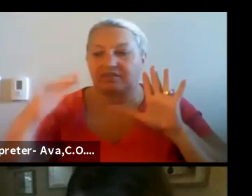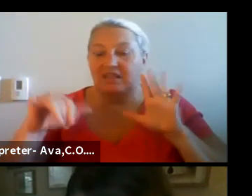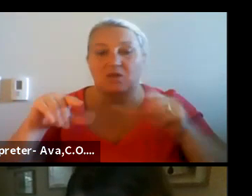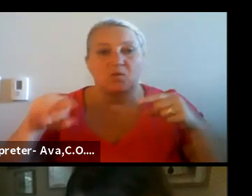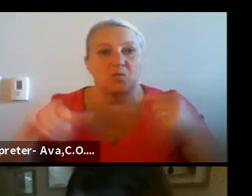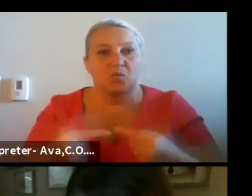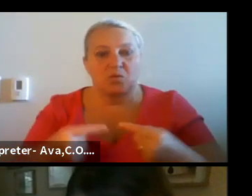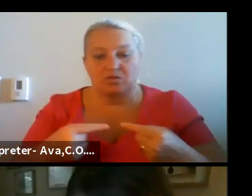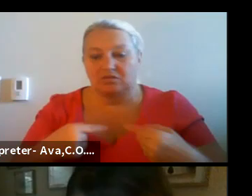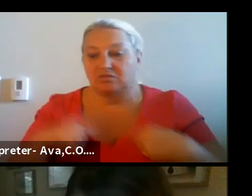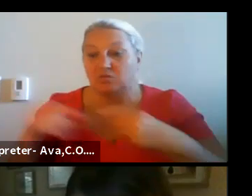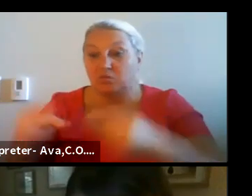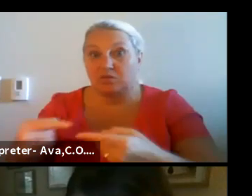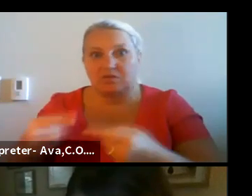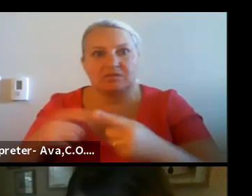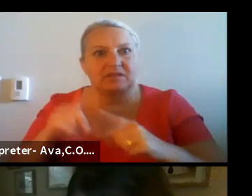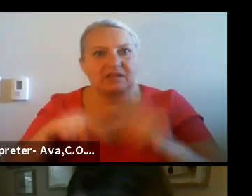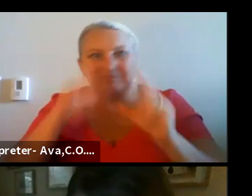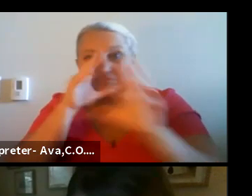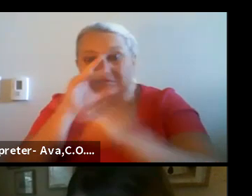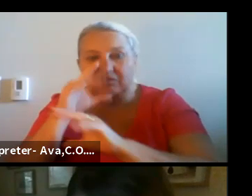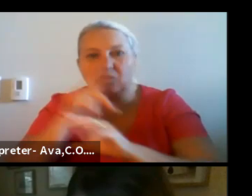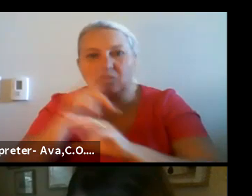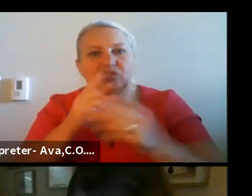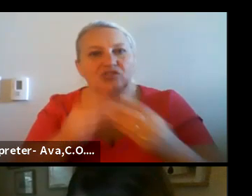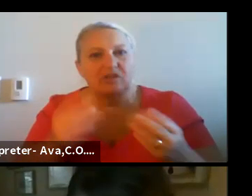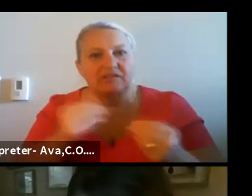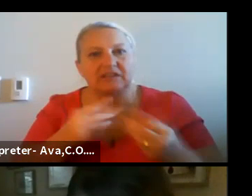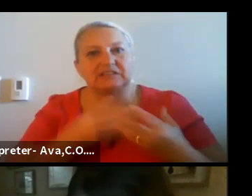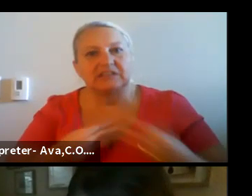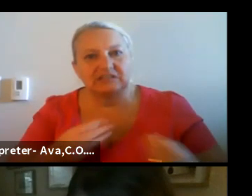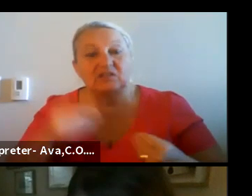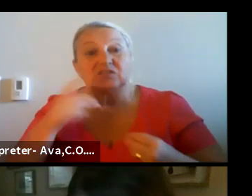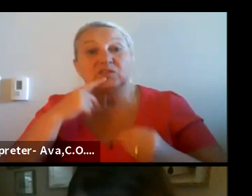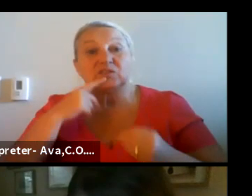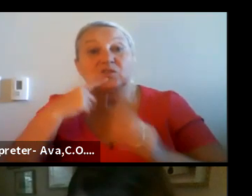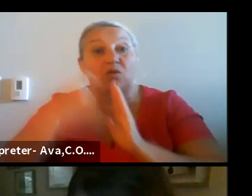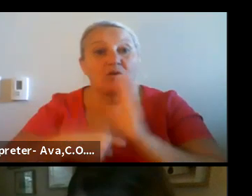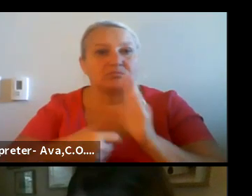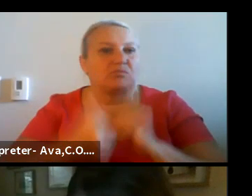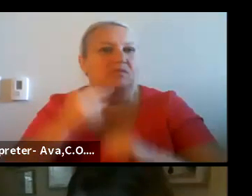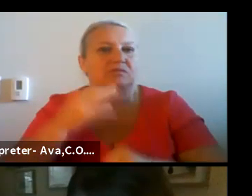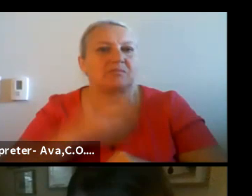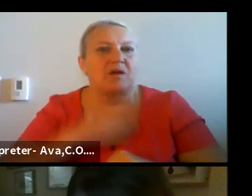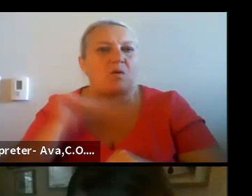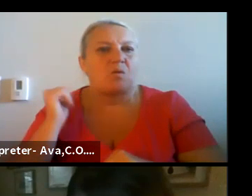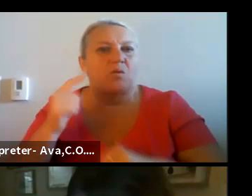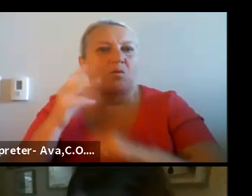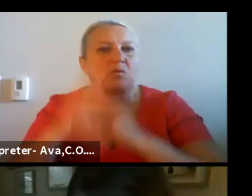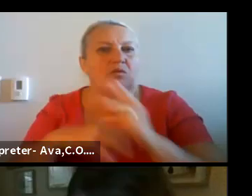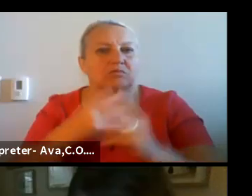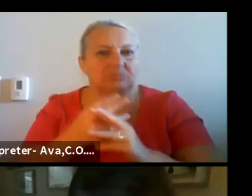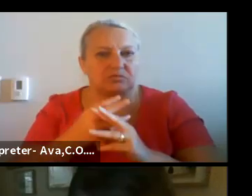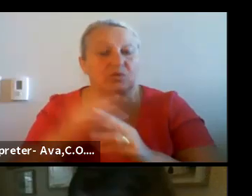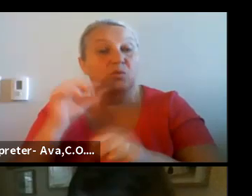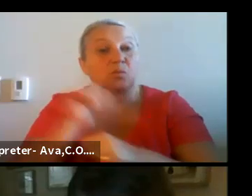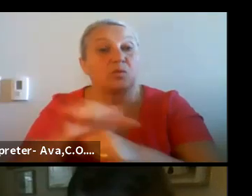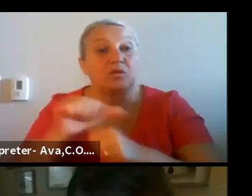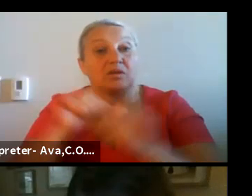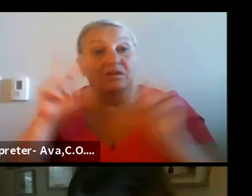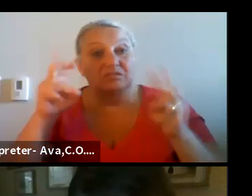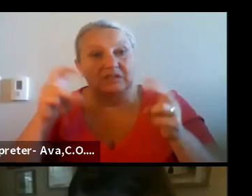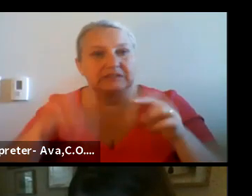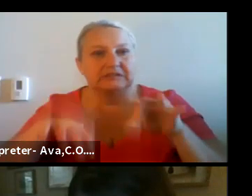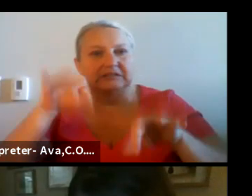hidden, unsought, and ever tender. The cost has been most of my whole world, the work of discovering